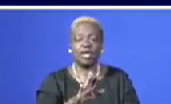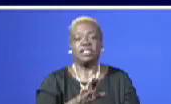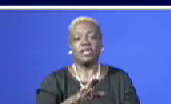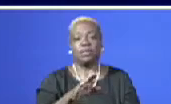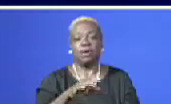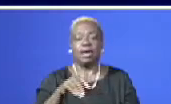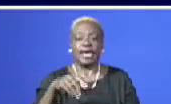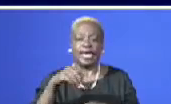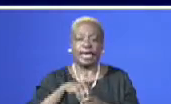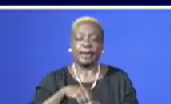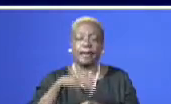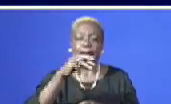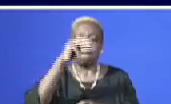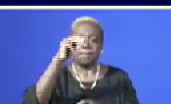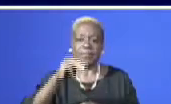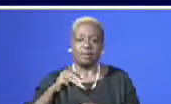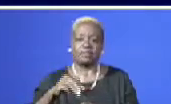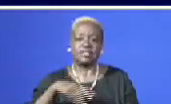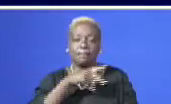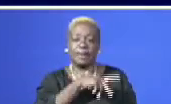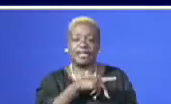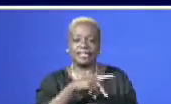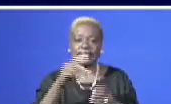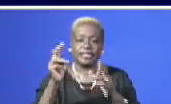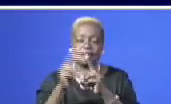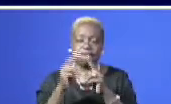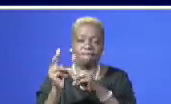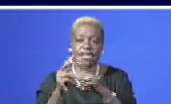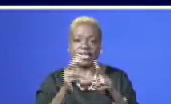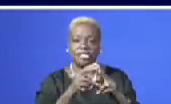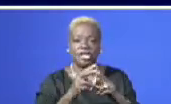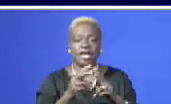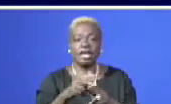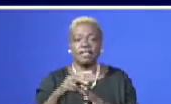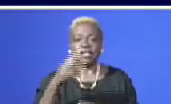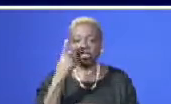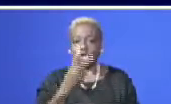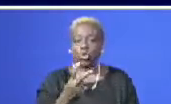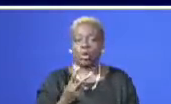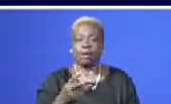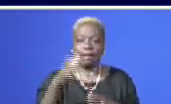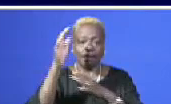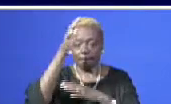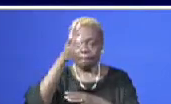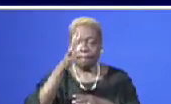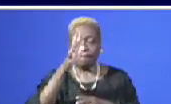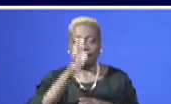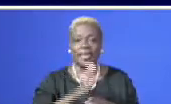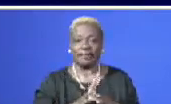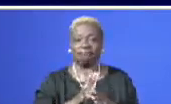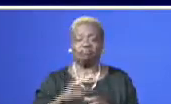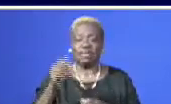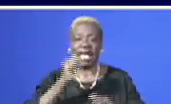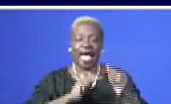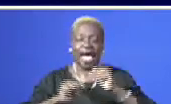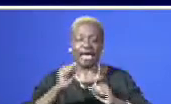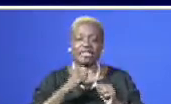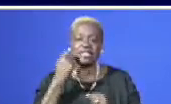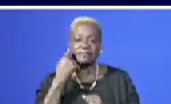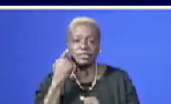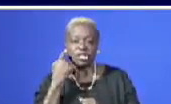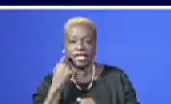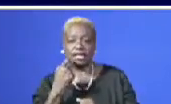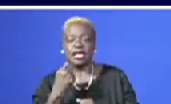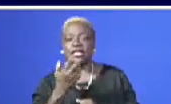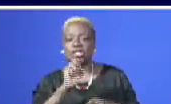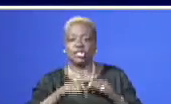in Mount Pleasant Village, when they observed the occupants of a black Honda Accord acting in a suspicious manner. The officers stopped the